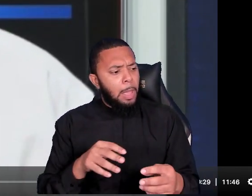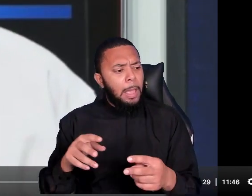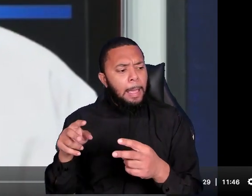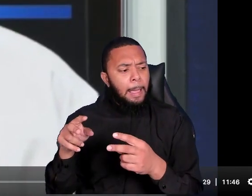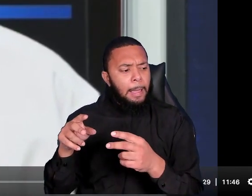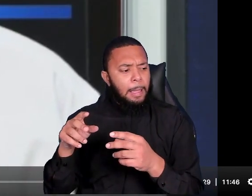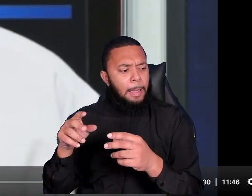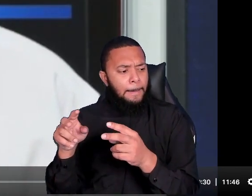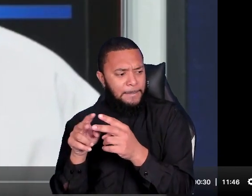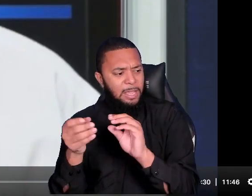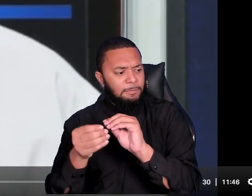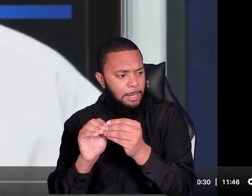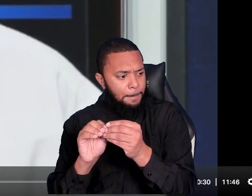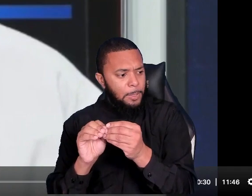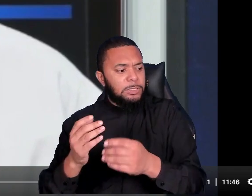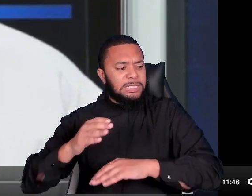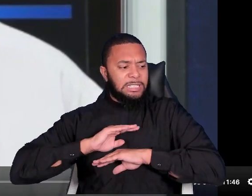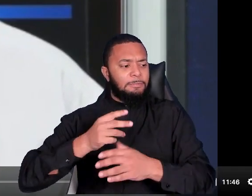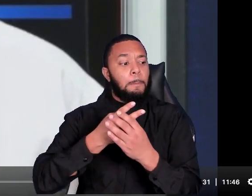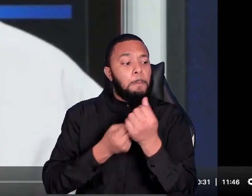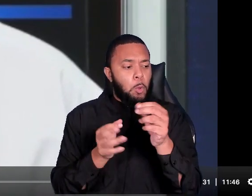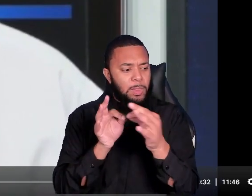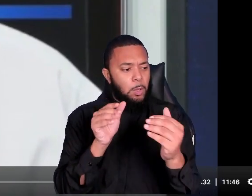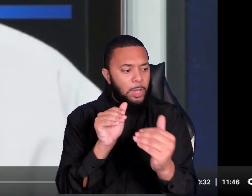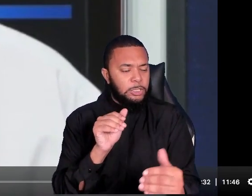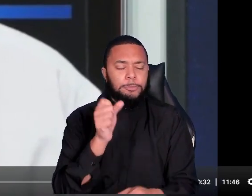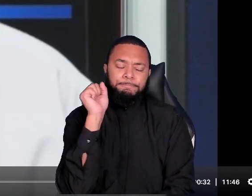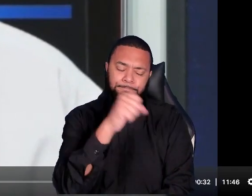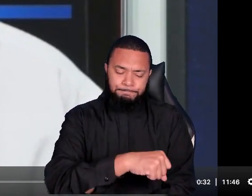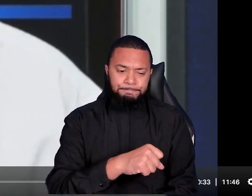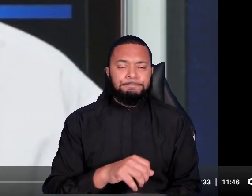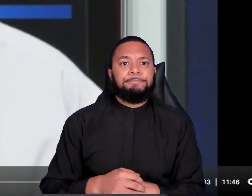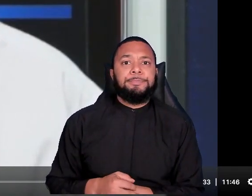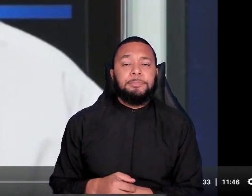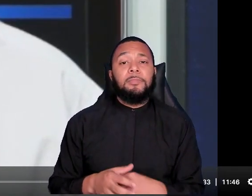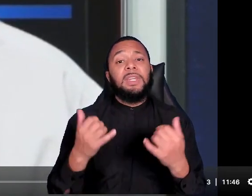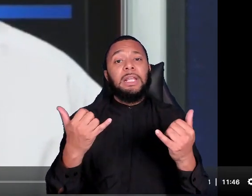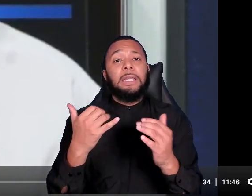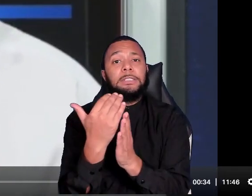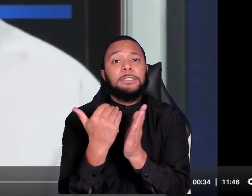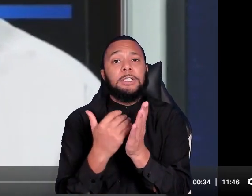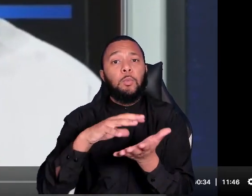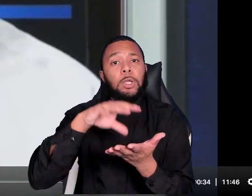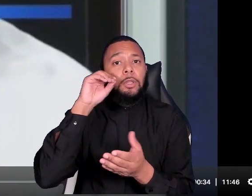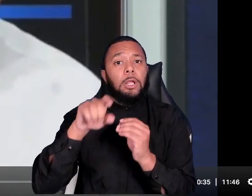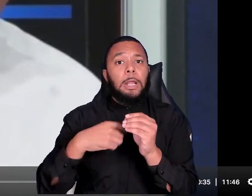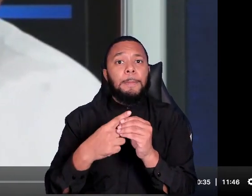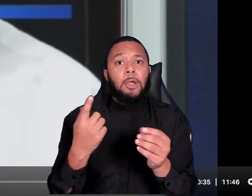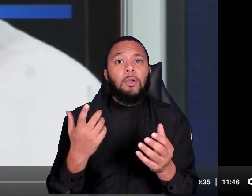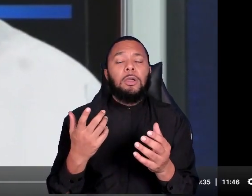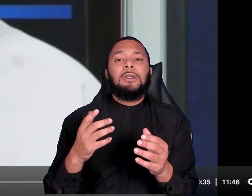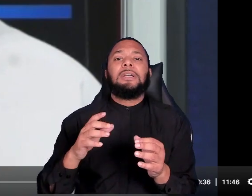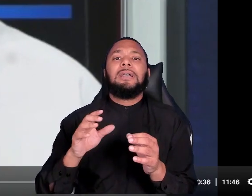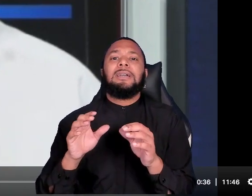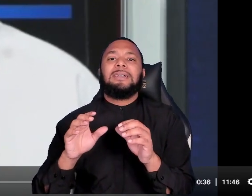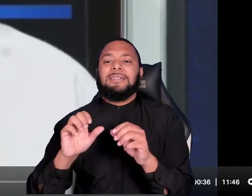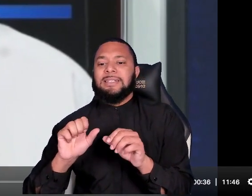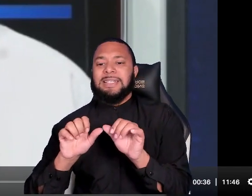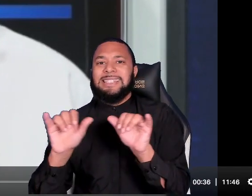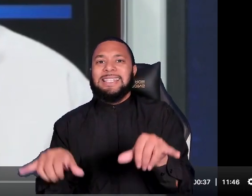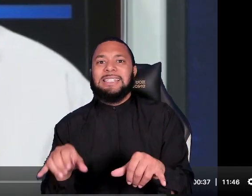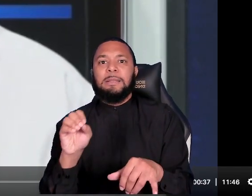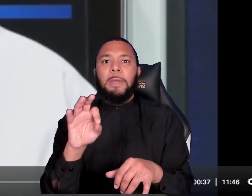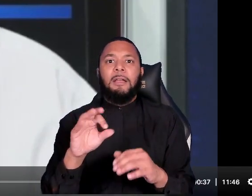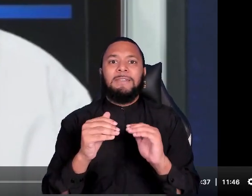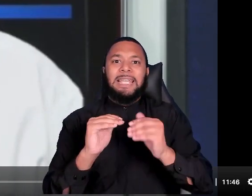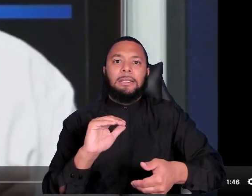both equations true. Okay. Well, in this lesson, we're going to look at a system of inequalities. So all